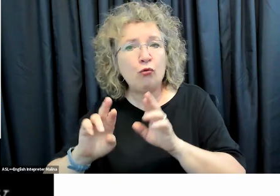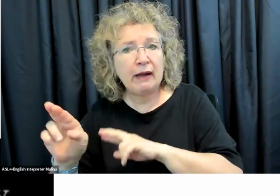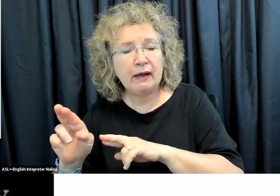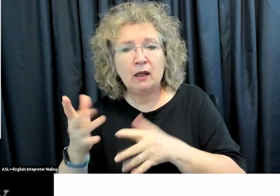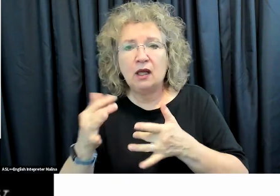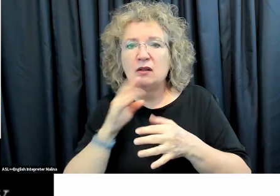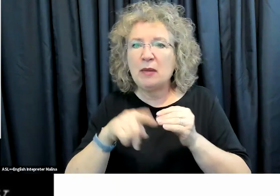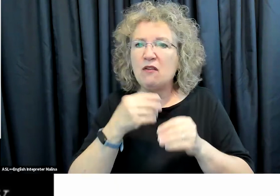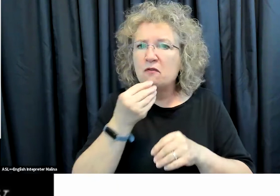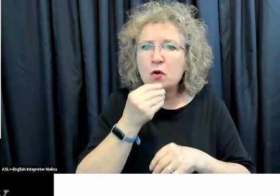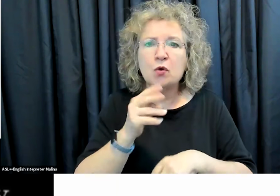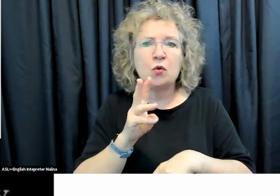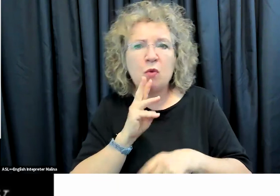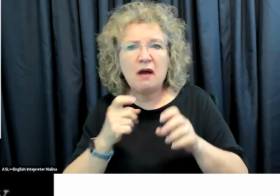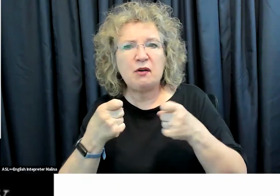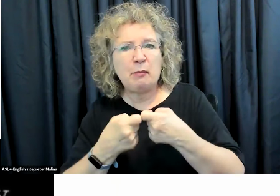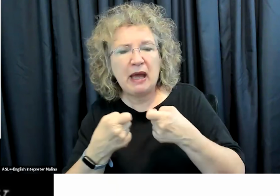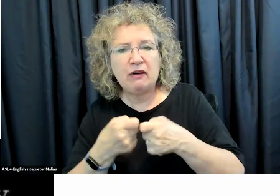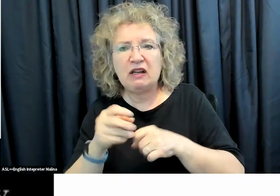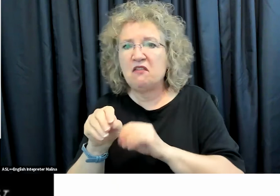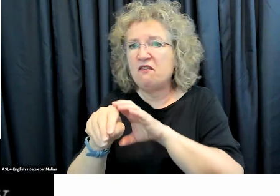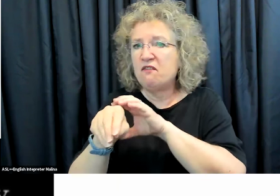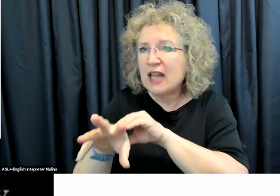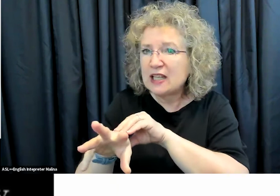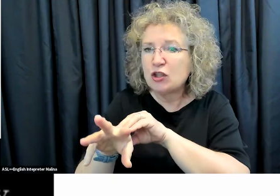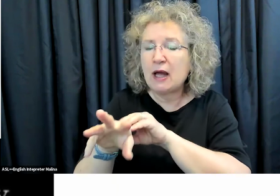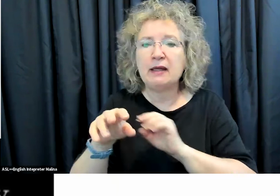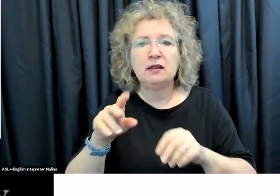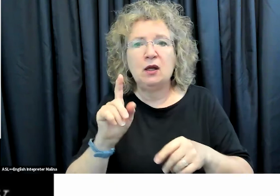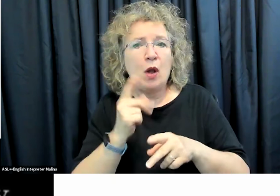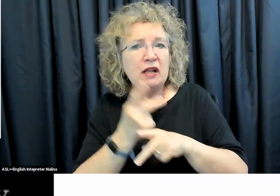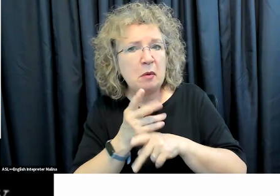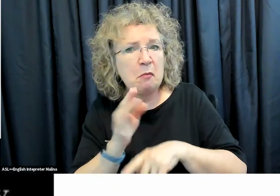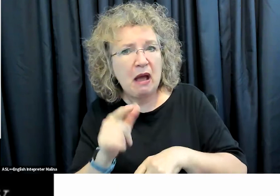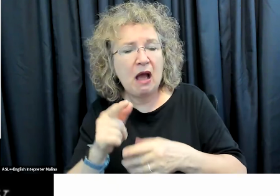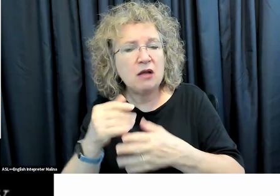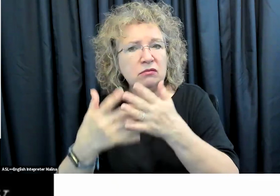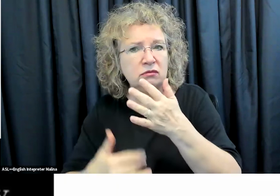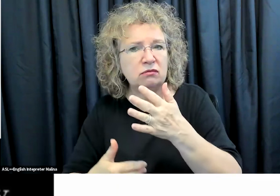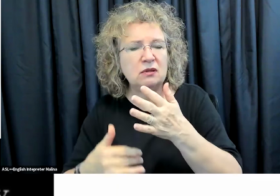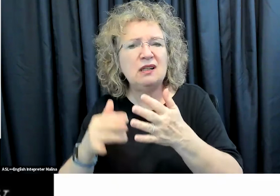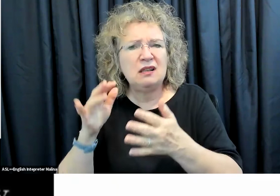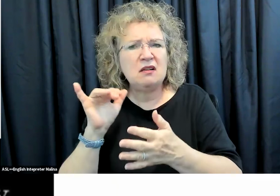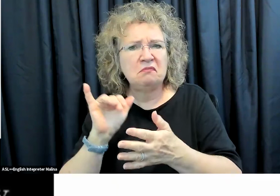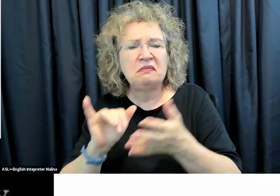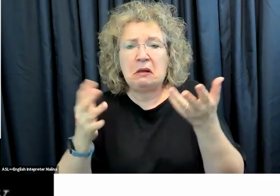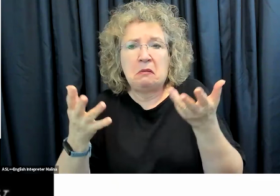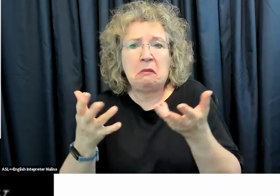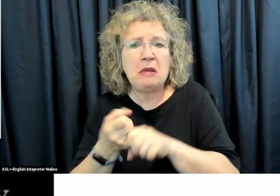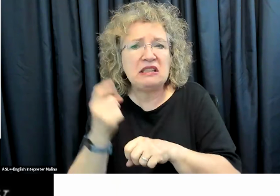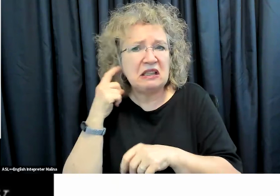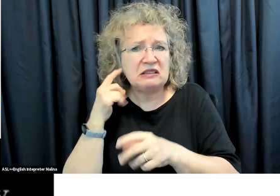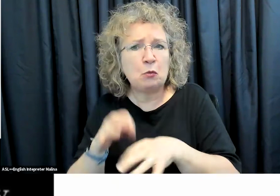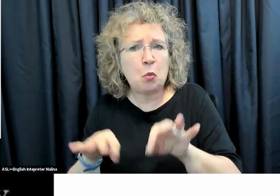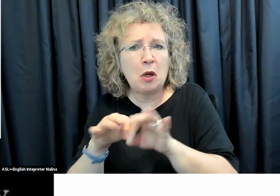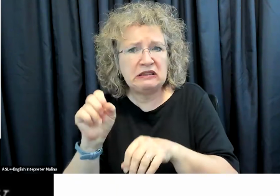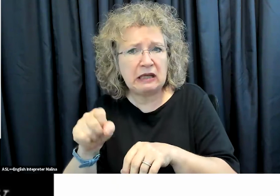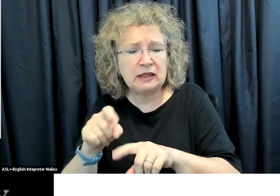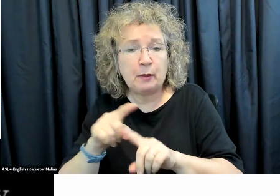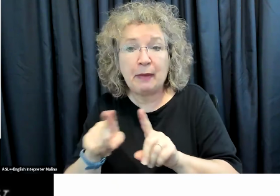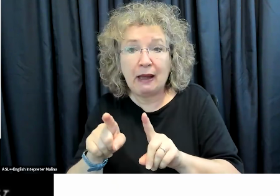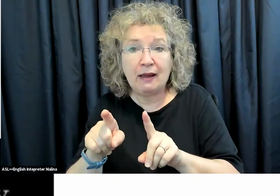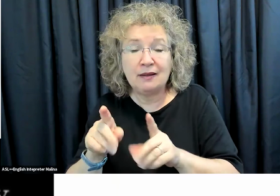Do I have a flashlight? Where am I going to store my bag and things like that? And that makes a lot of sense, and that's really important. But one